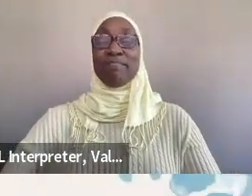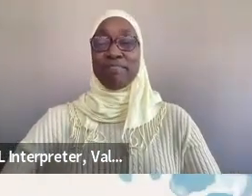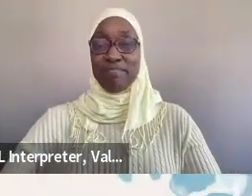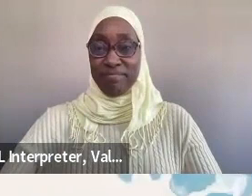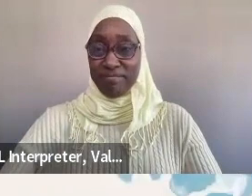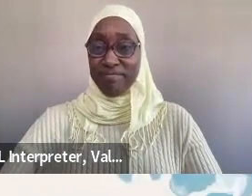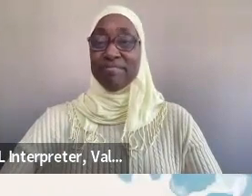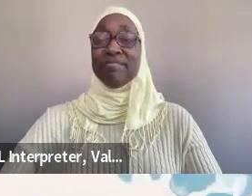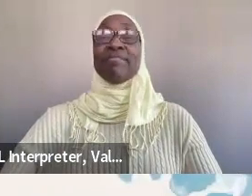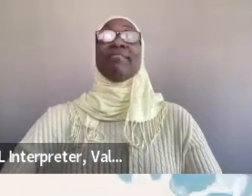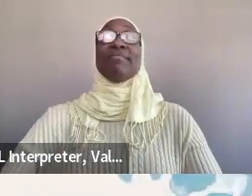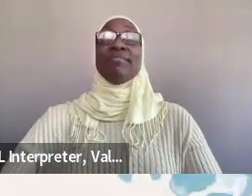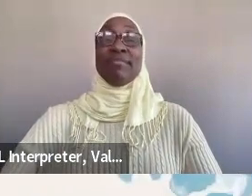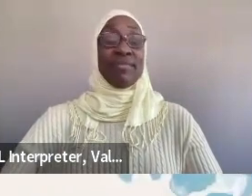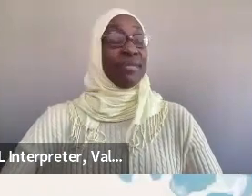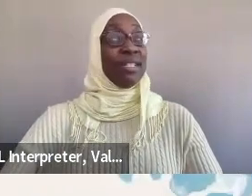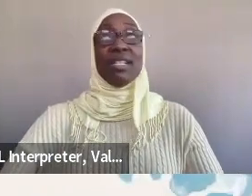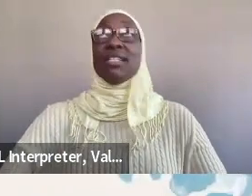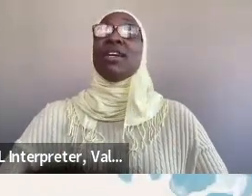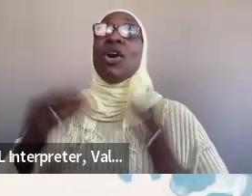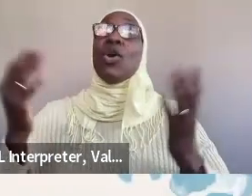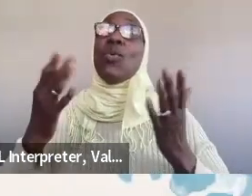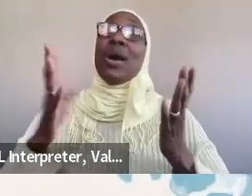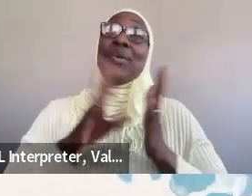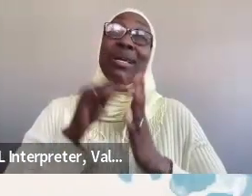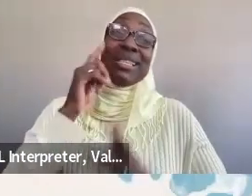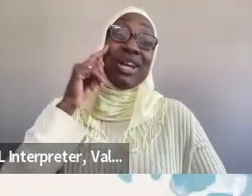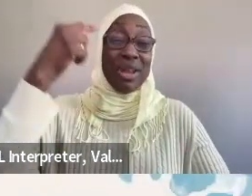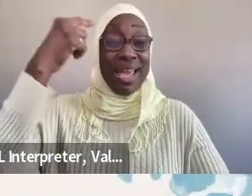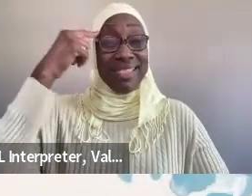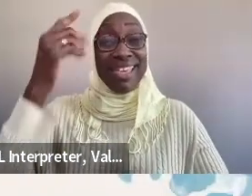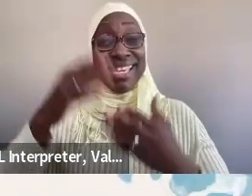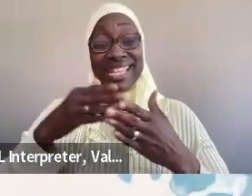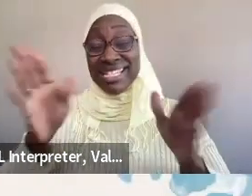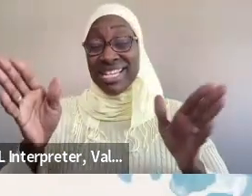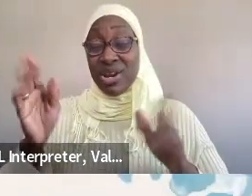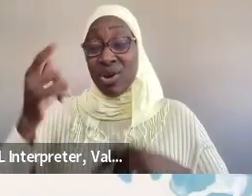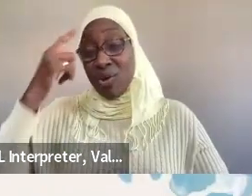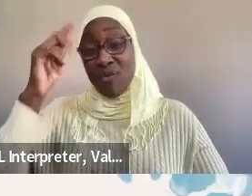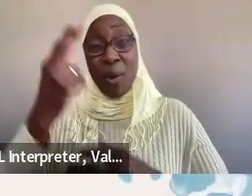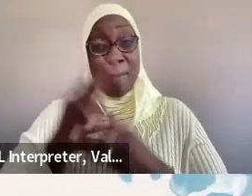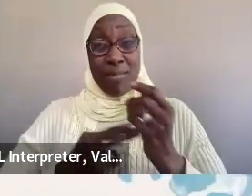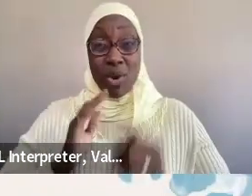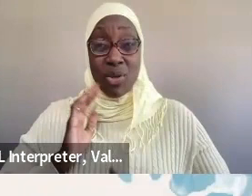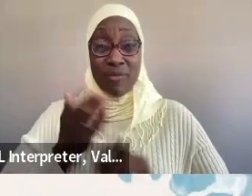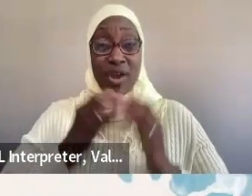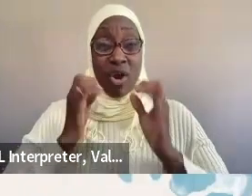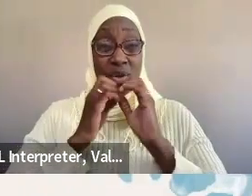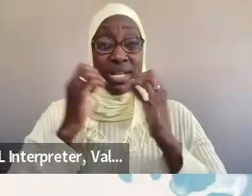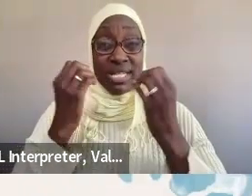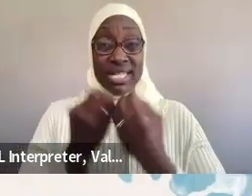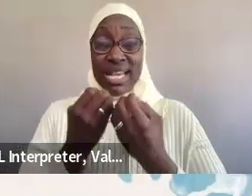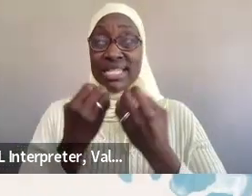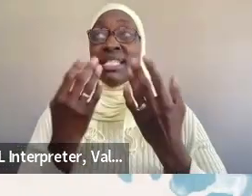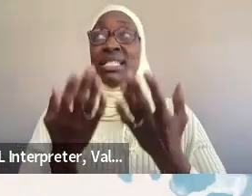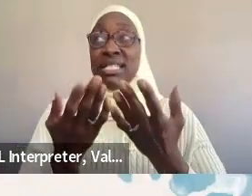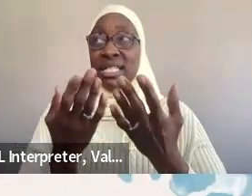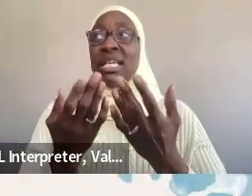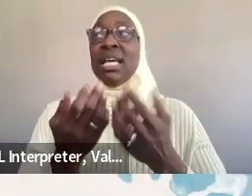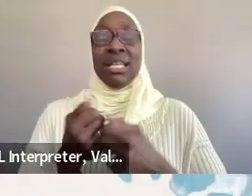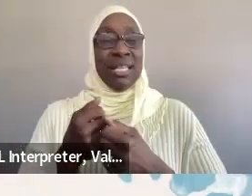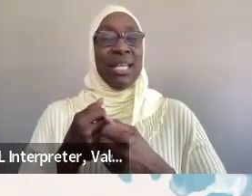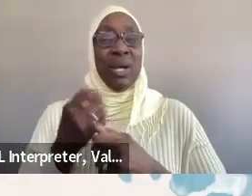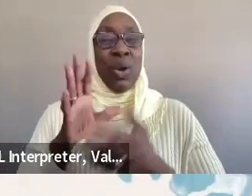Okay, so in terms of like lessons learned, I think in general for both of our organizations, I think the main thing that we've learned is the importance of